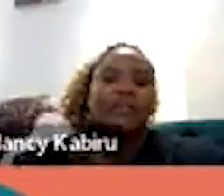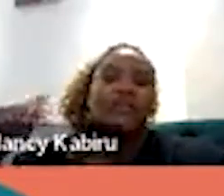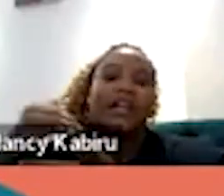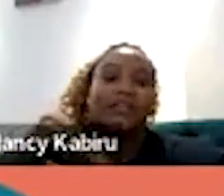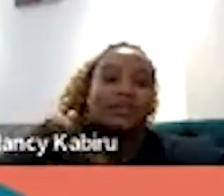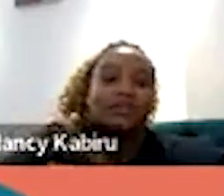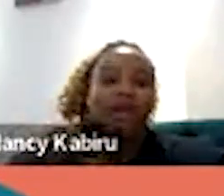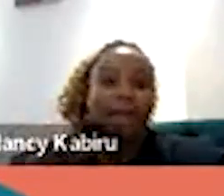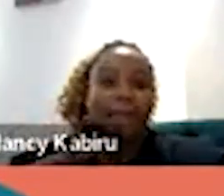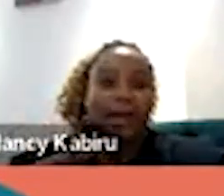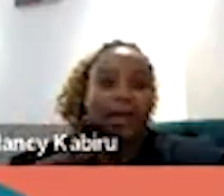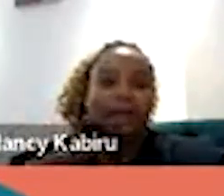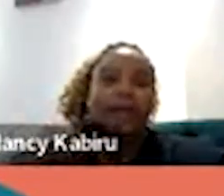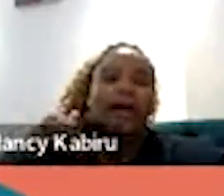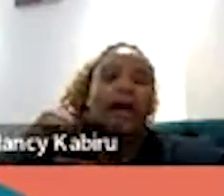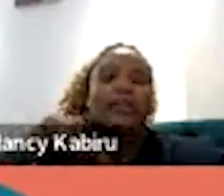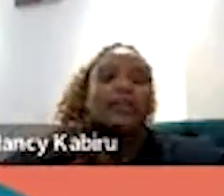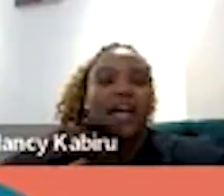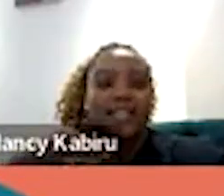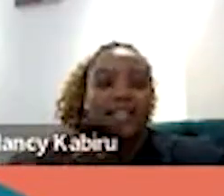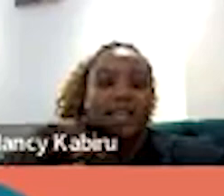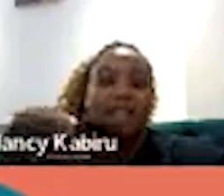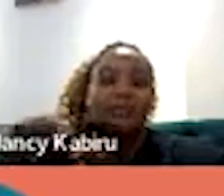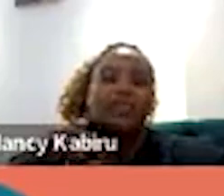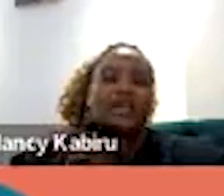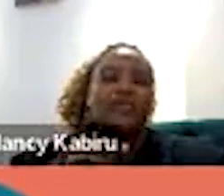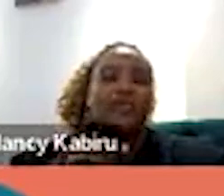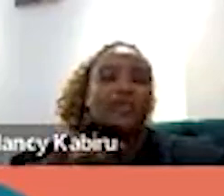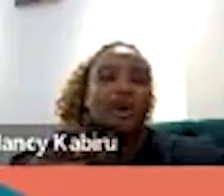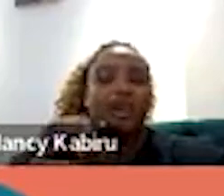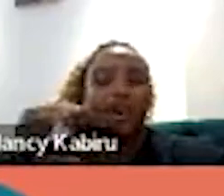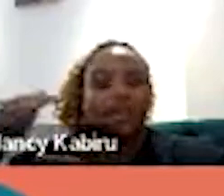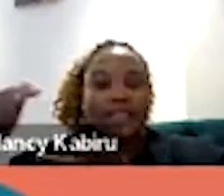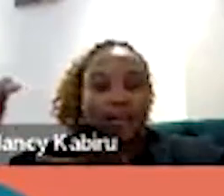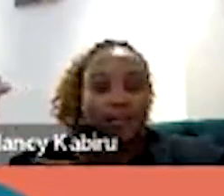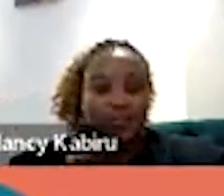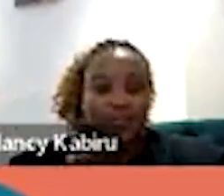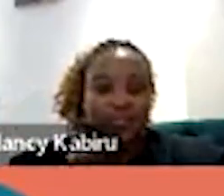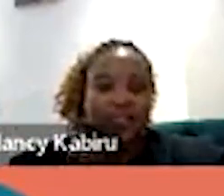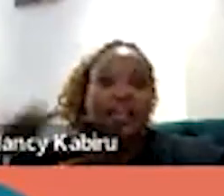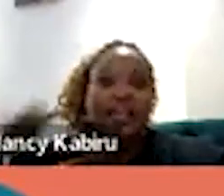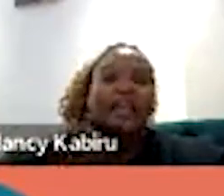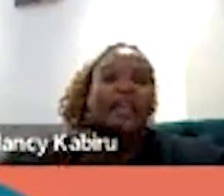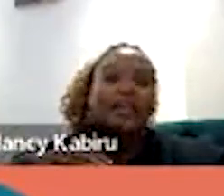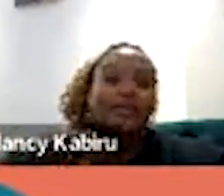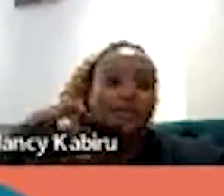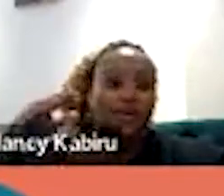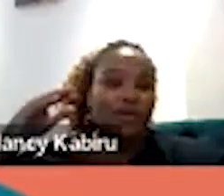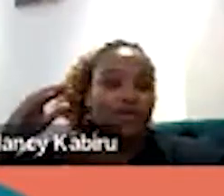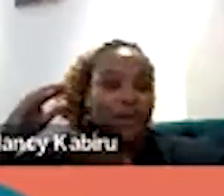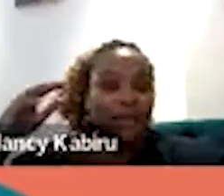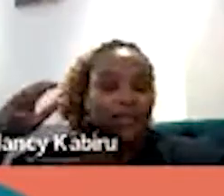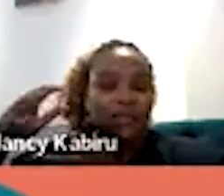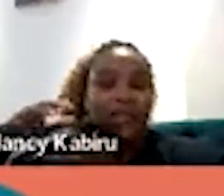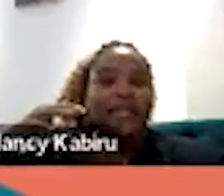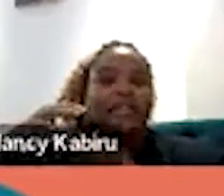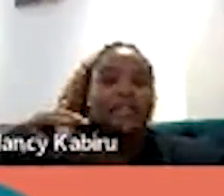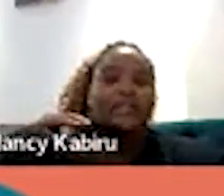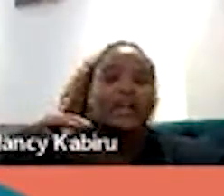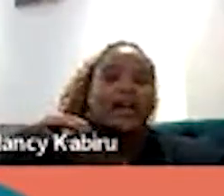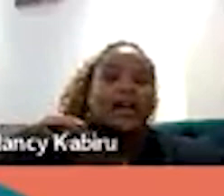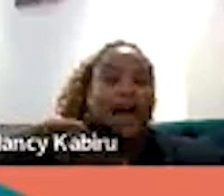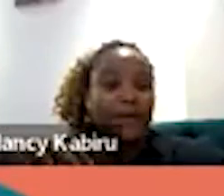conducive, but you're unable to come back. That is exposure to long-term stress. The likelihood of a